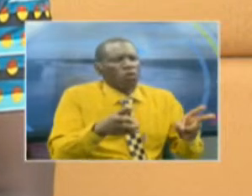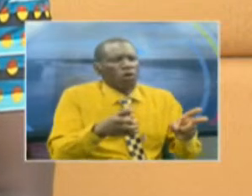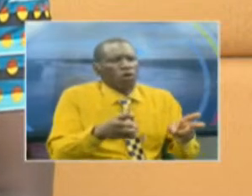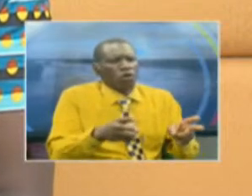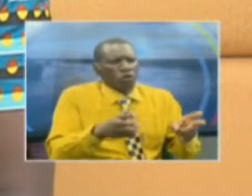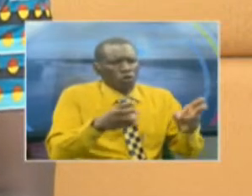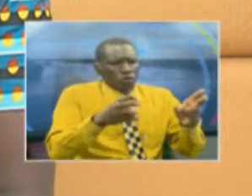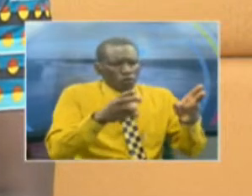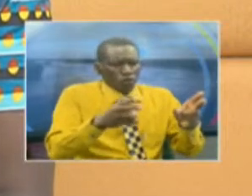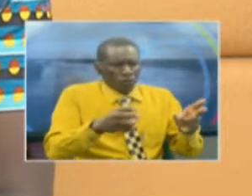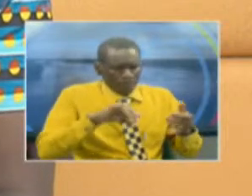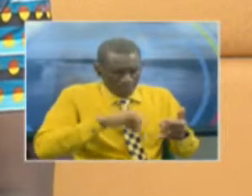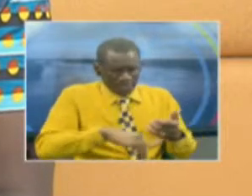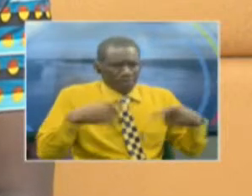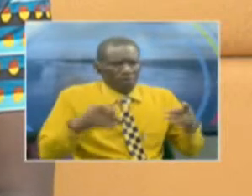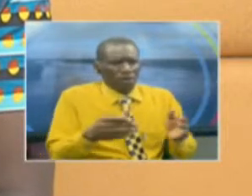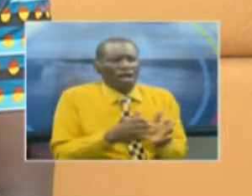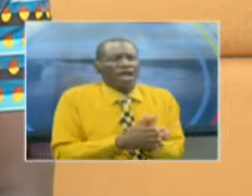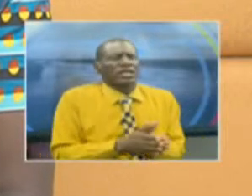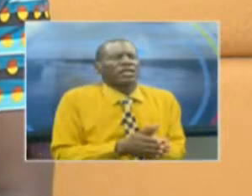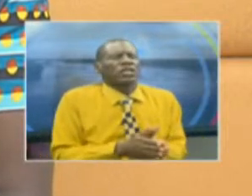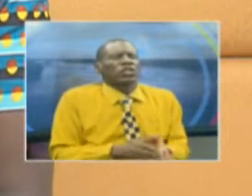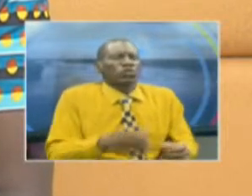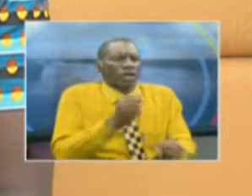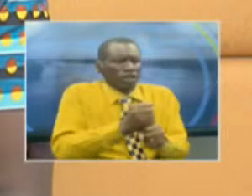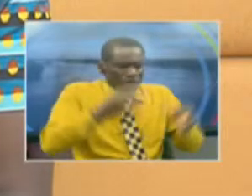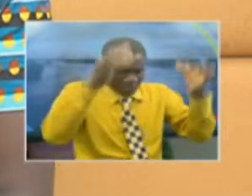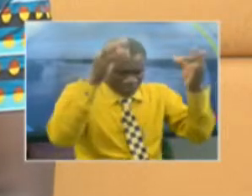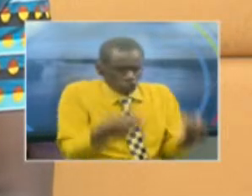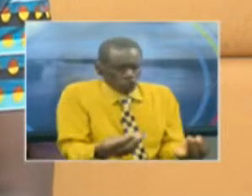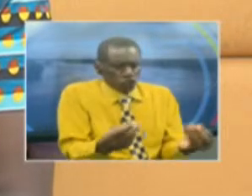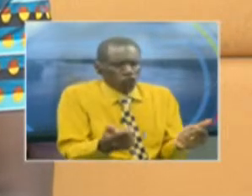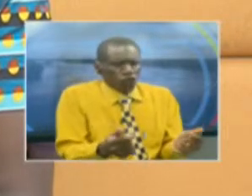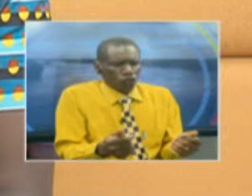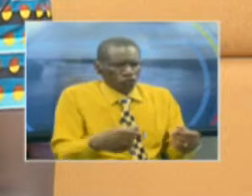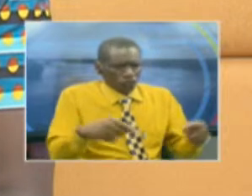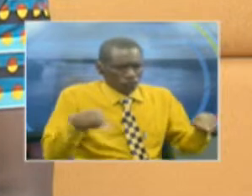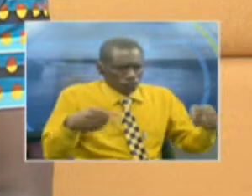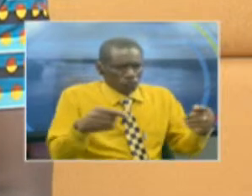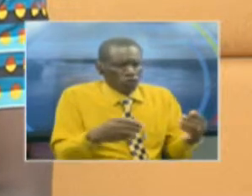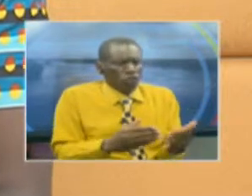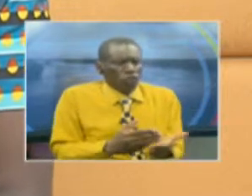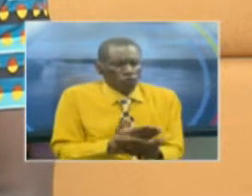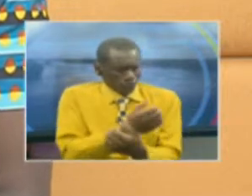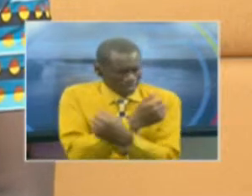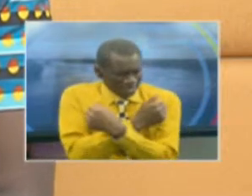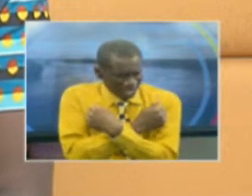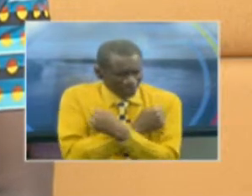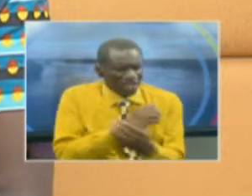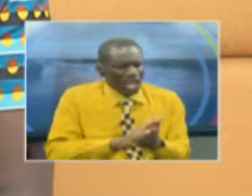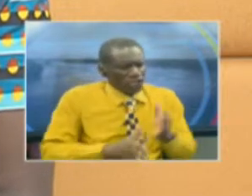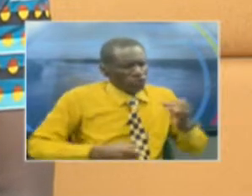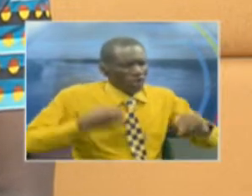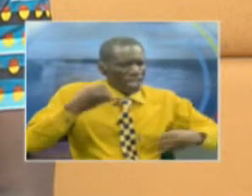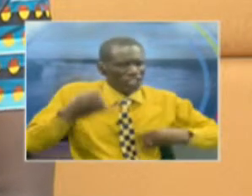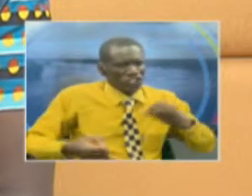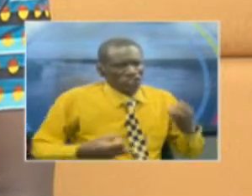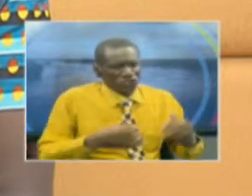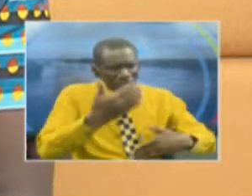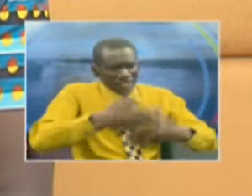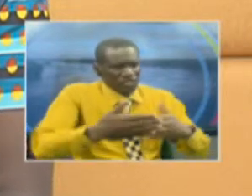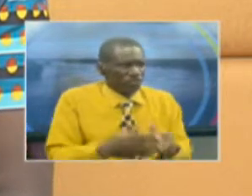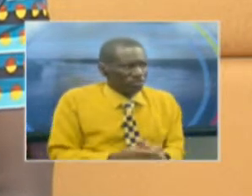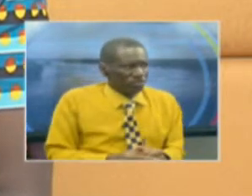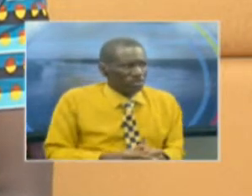functional couple, and they can be able to make decisions, resolve and talk through intimacy and enjoy intimacy.